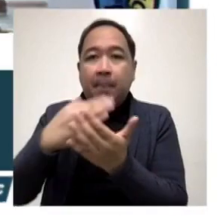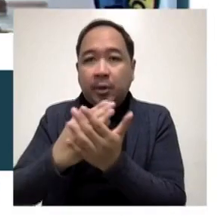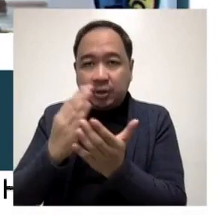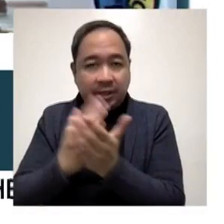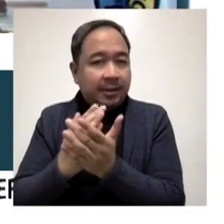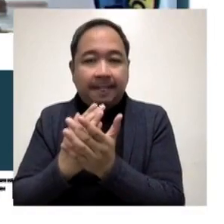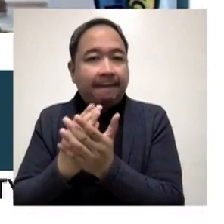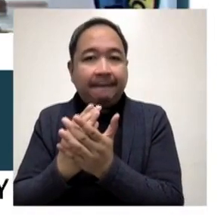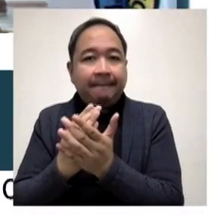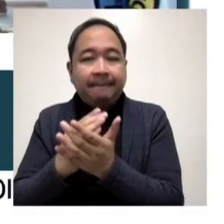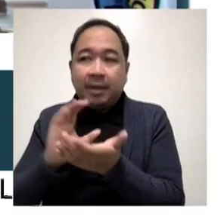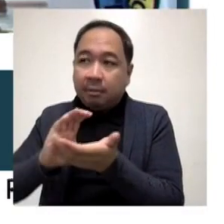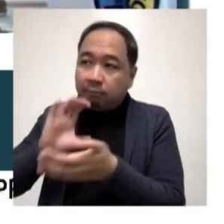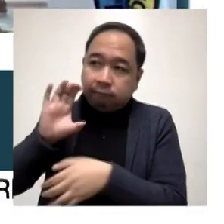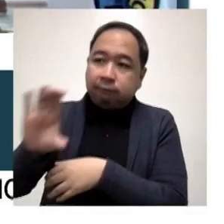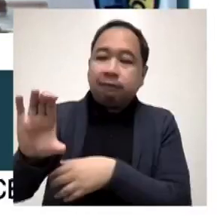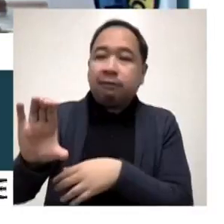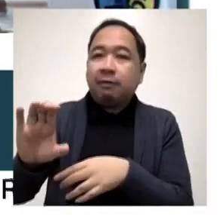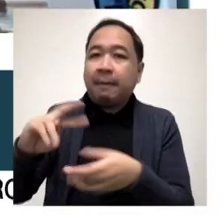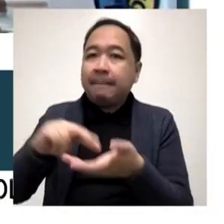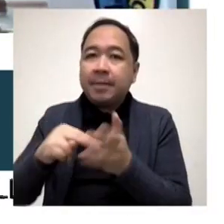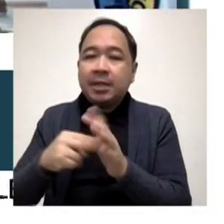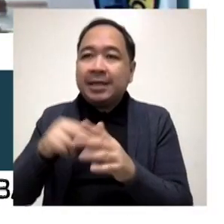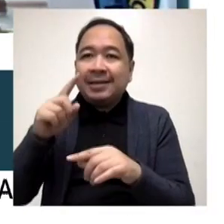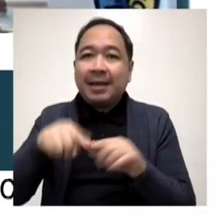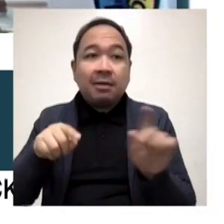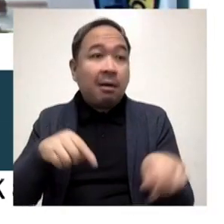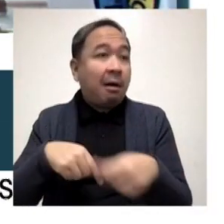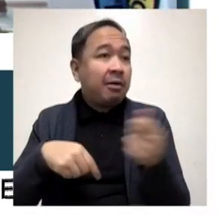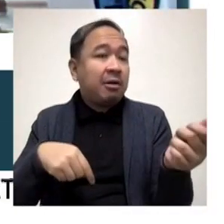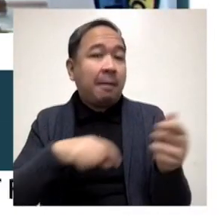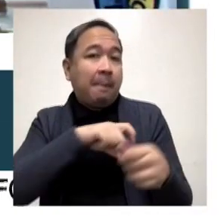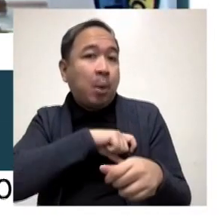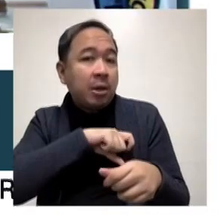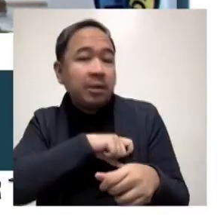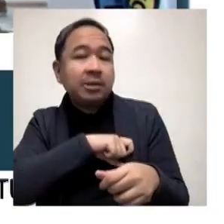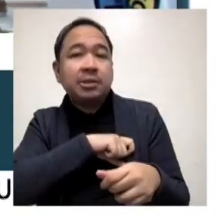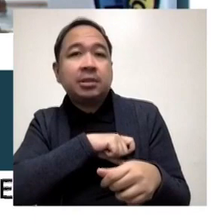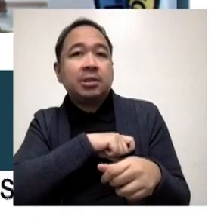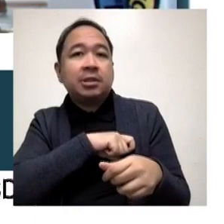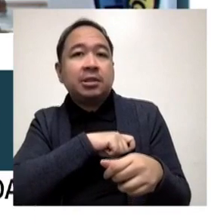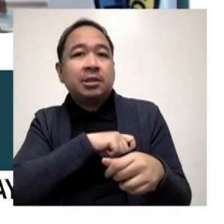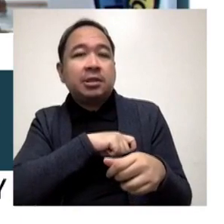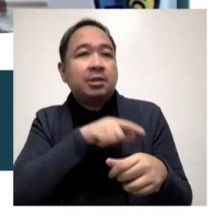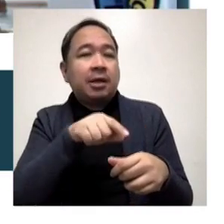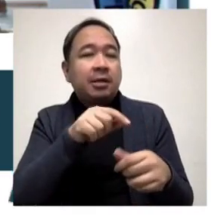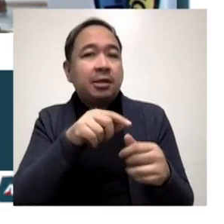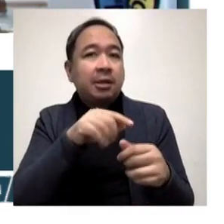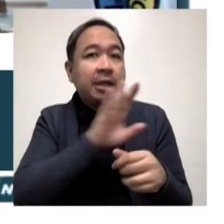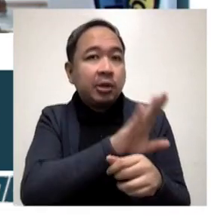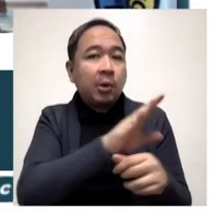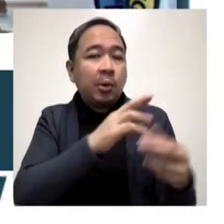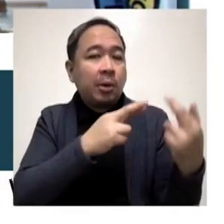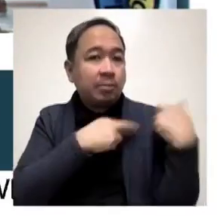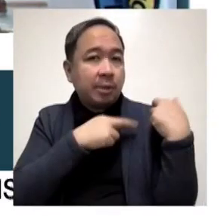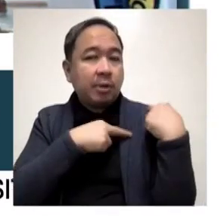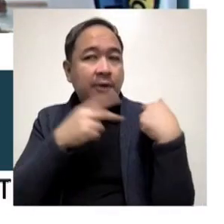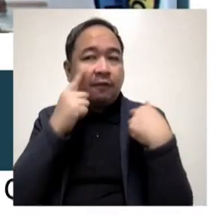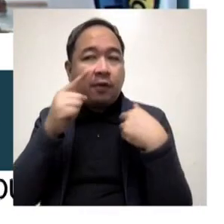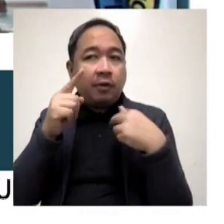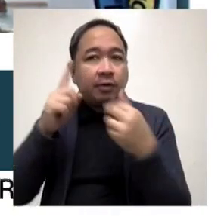disposition, meaning we cannot compromise the operations of the police in terms of monitoring or conducting